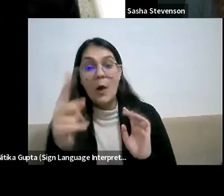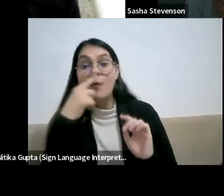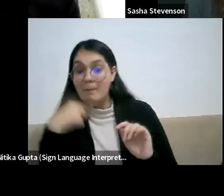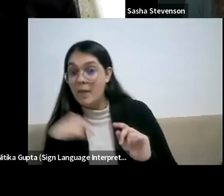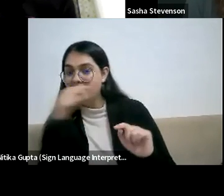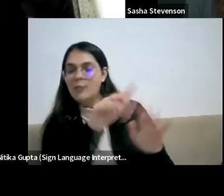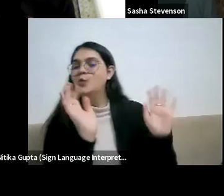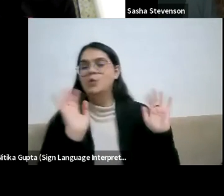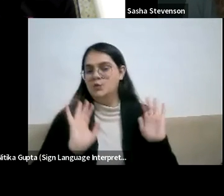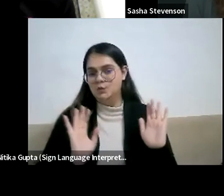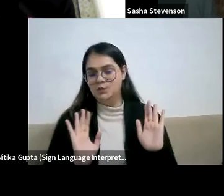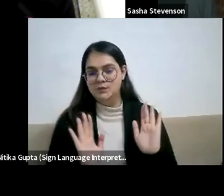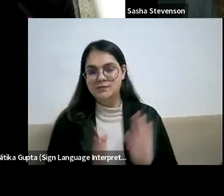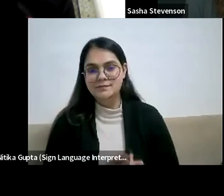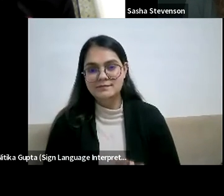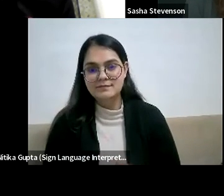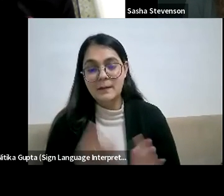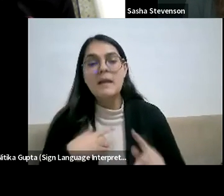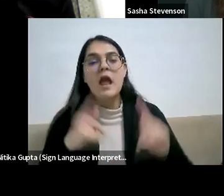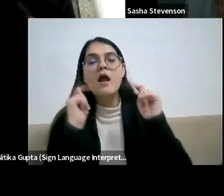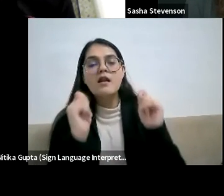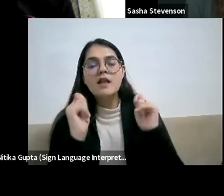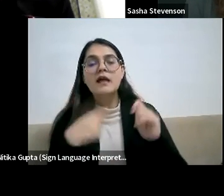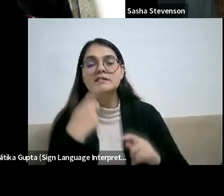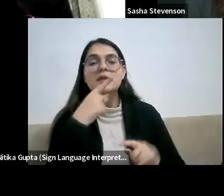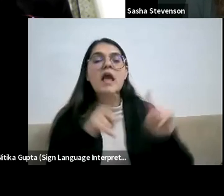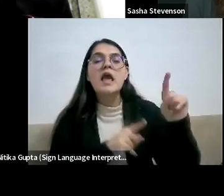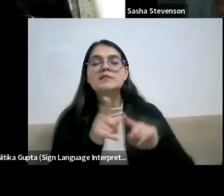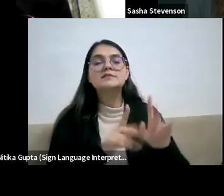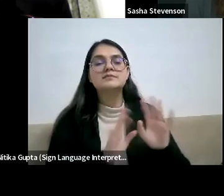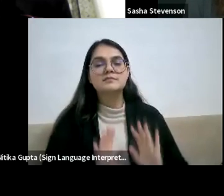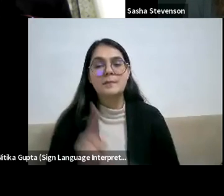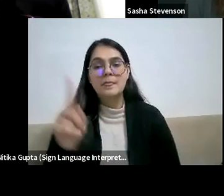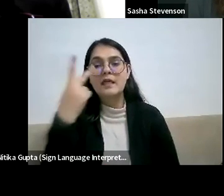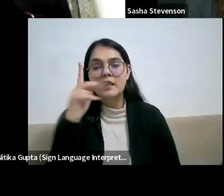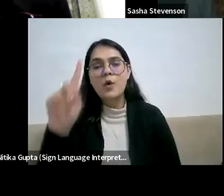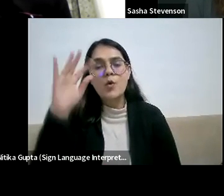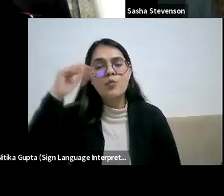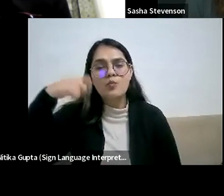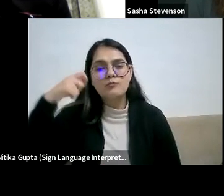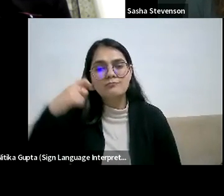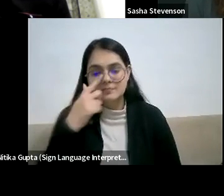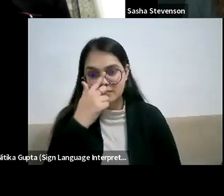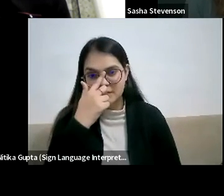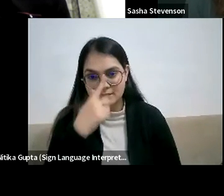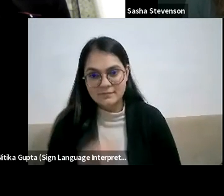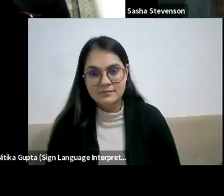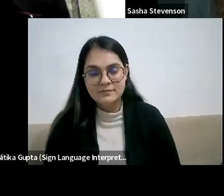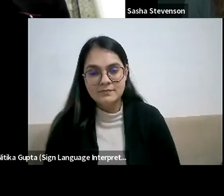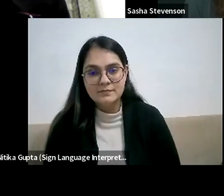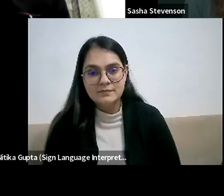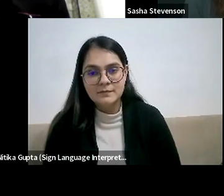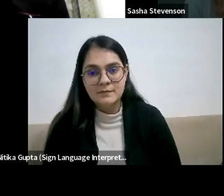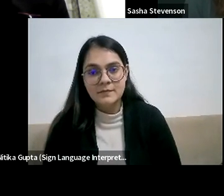just trying to give like I saw the movie, one movie where a lot